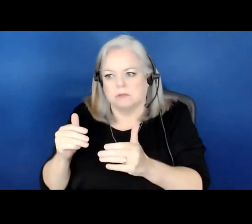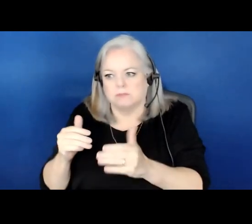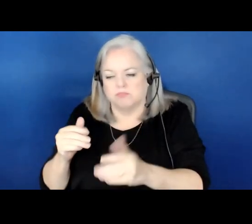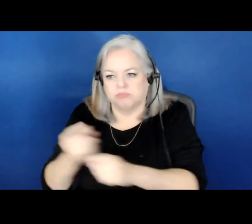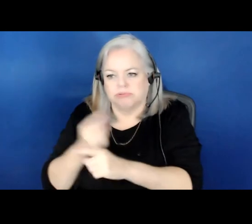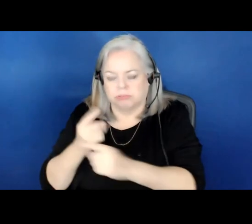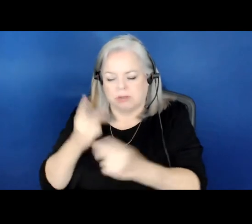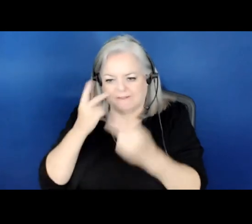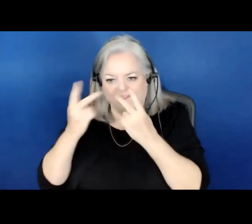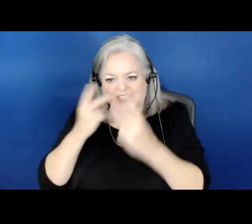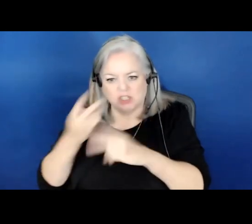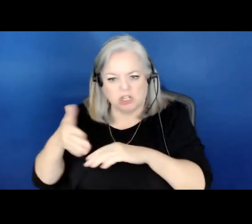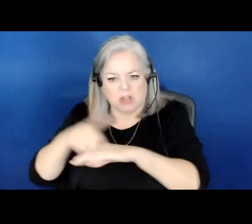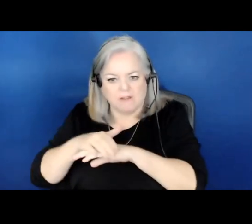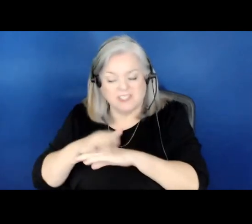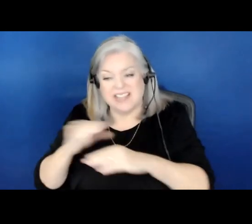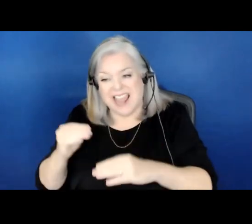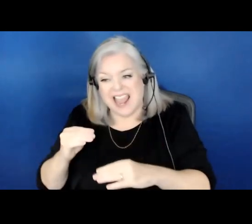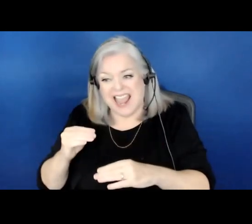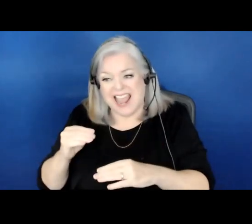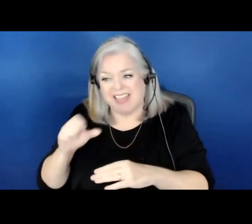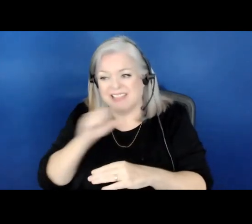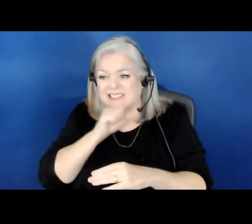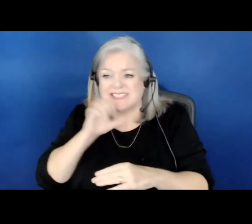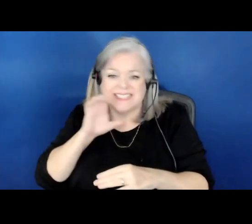seniors experiencing falls each year.